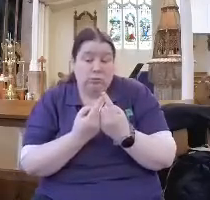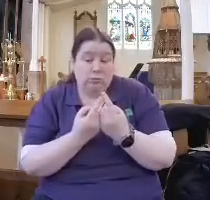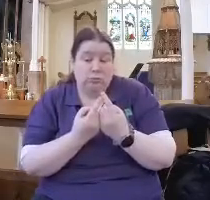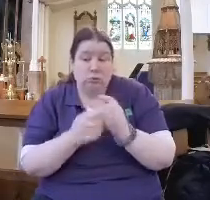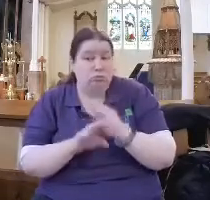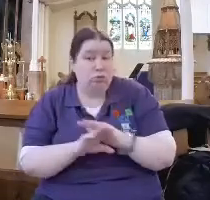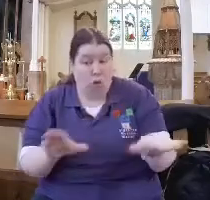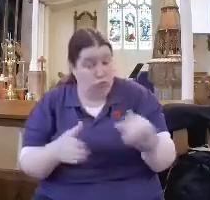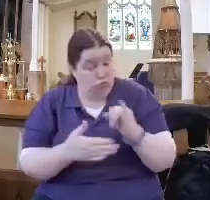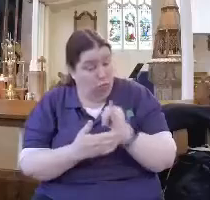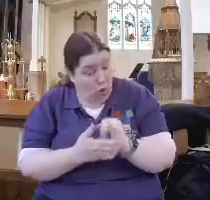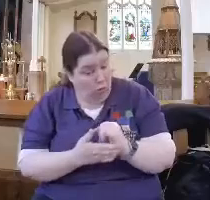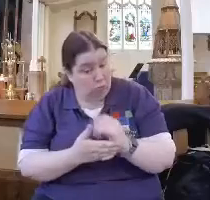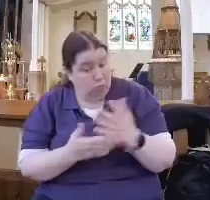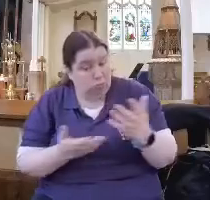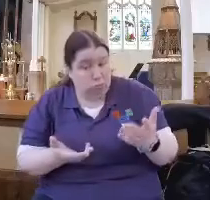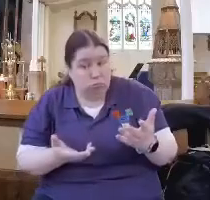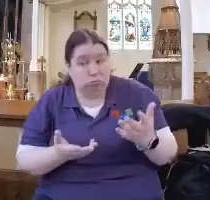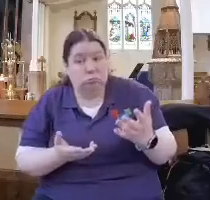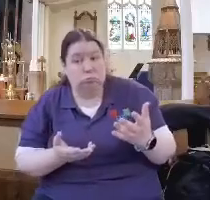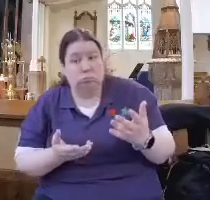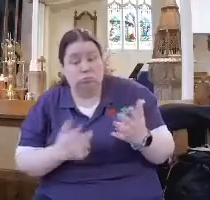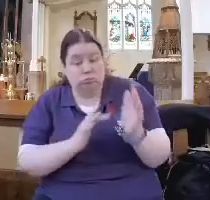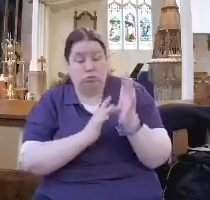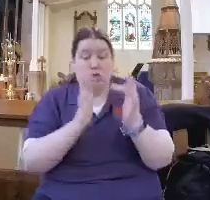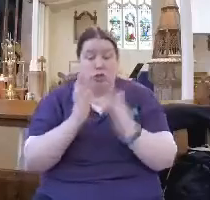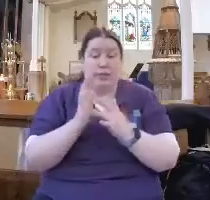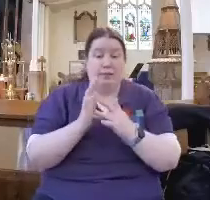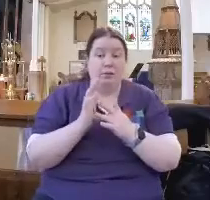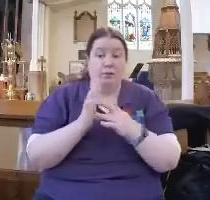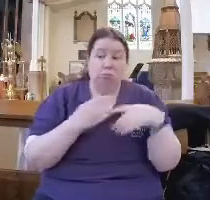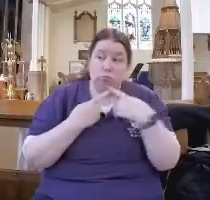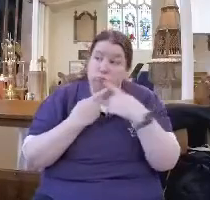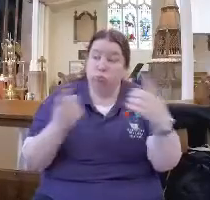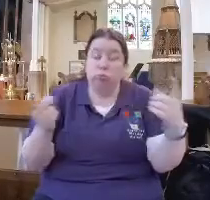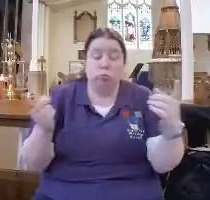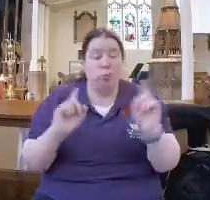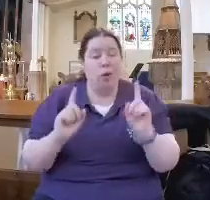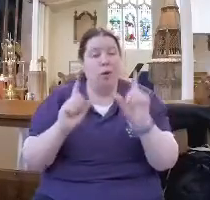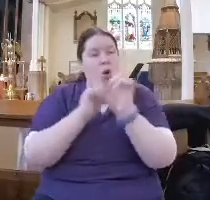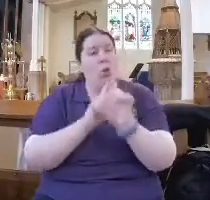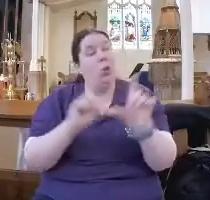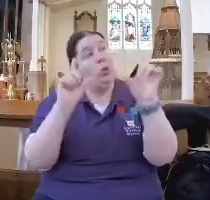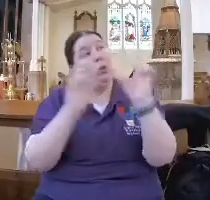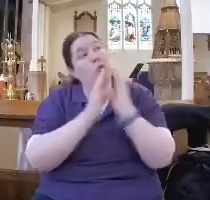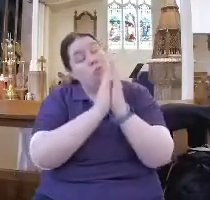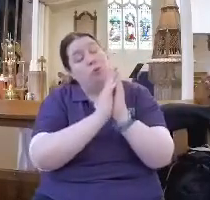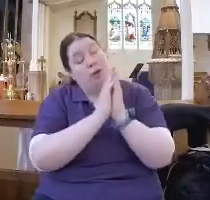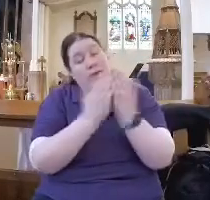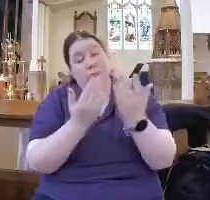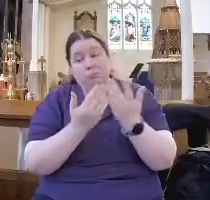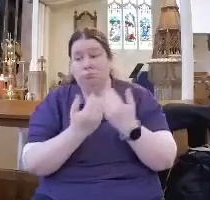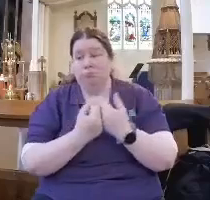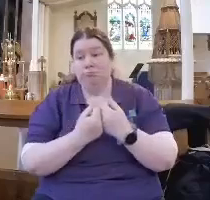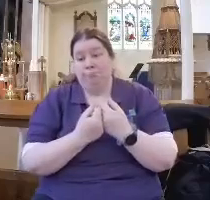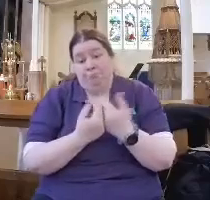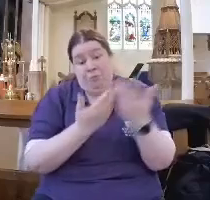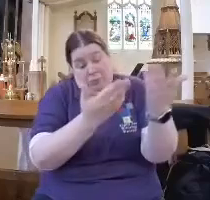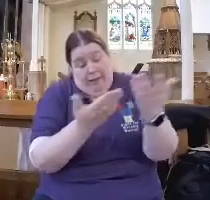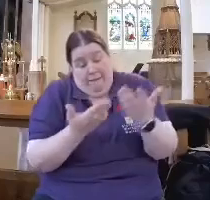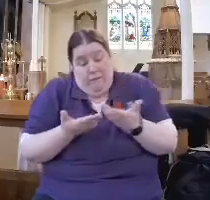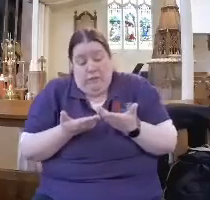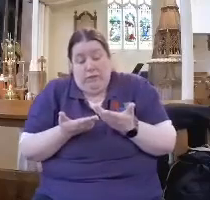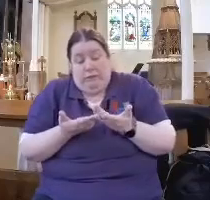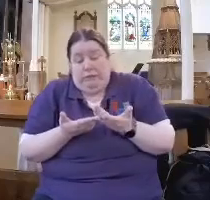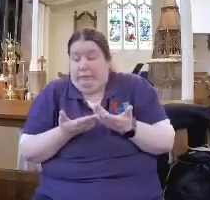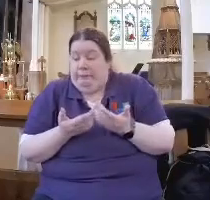not wrong from the outset, because, for example, Jesus gave us the Lord's Prayer. We've said it already today. And whether he gave us the prayer